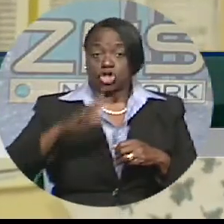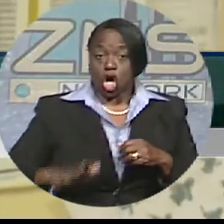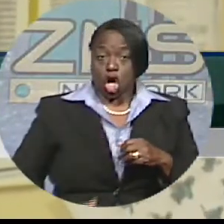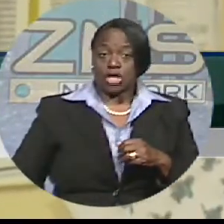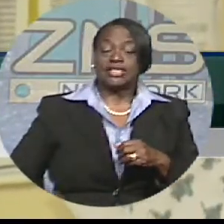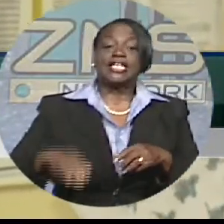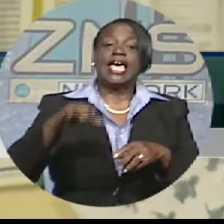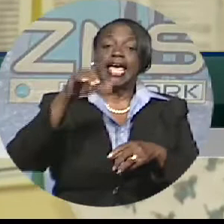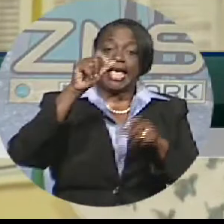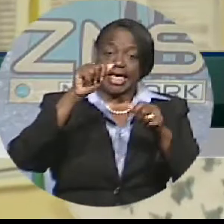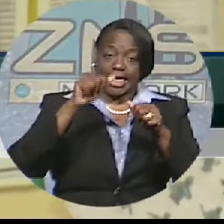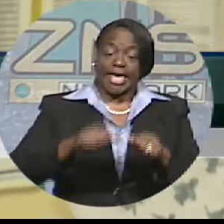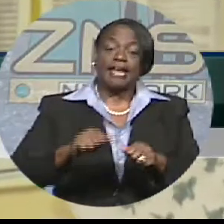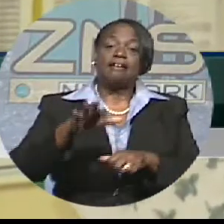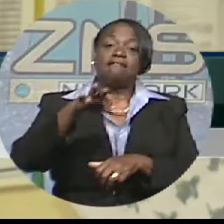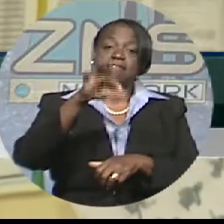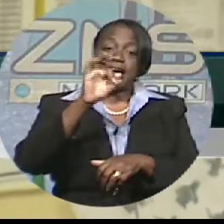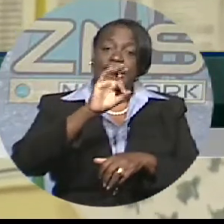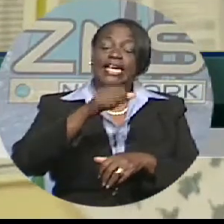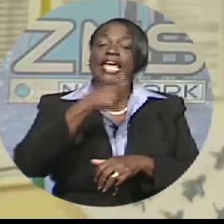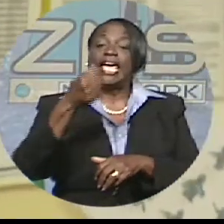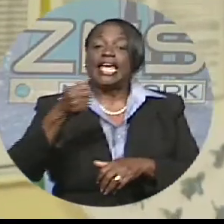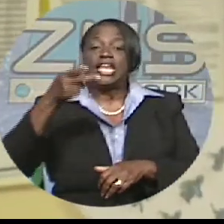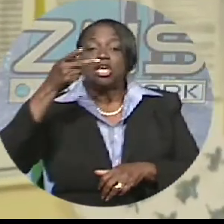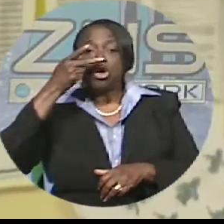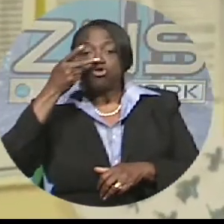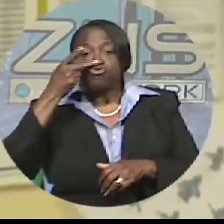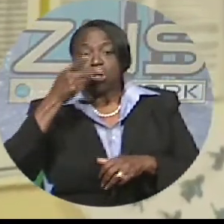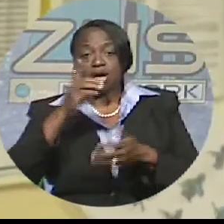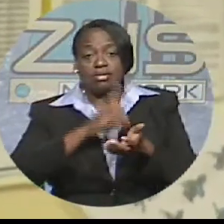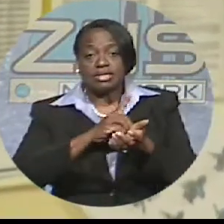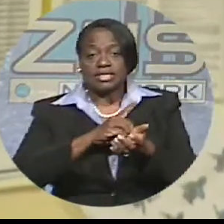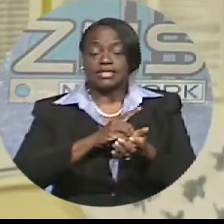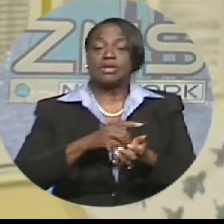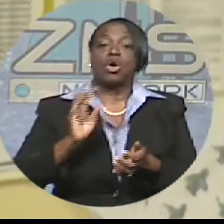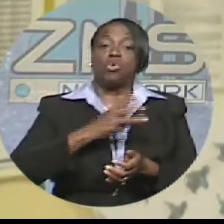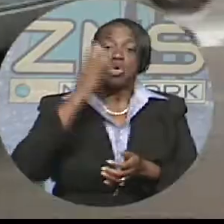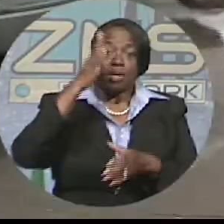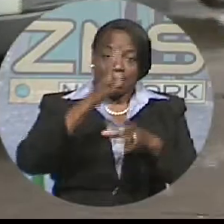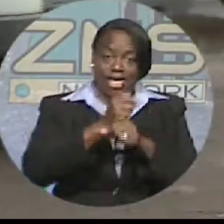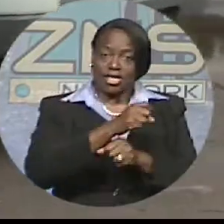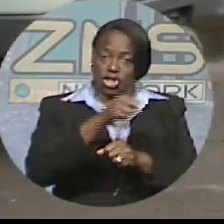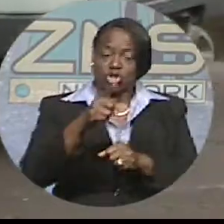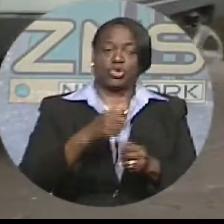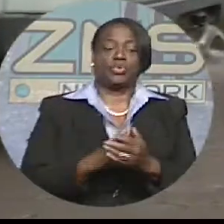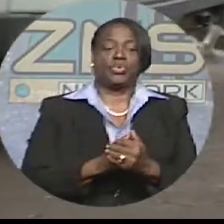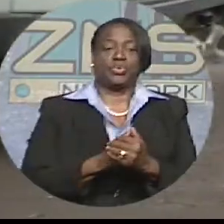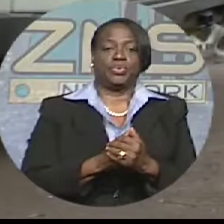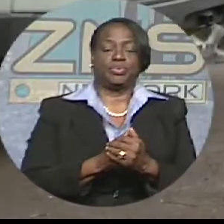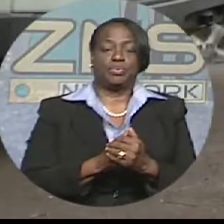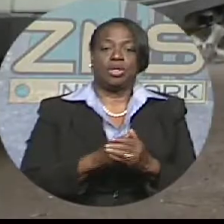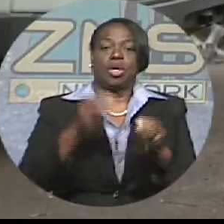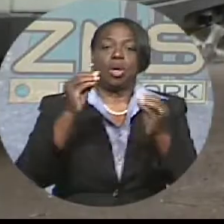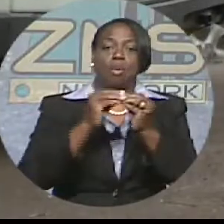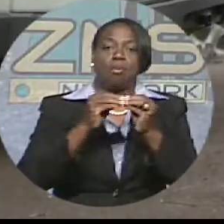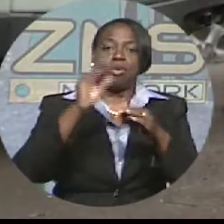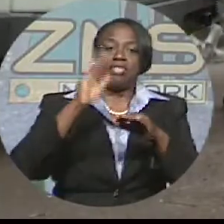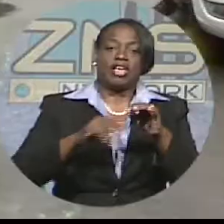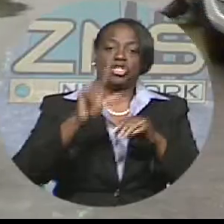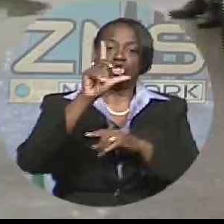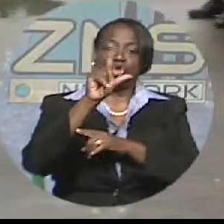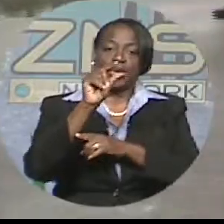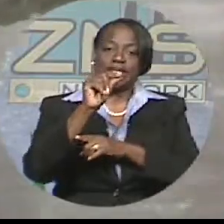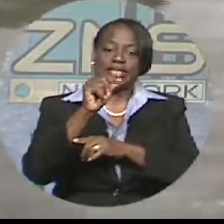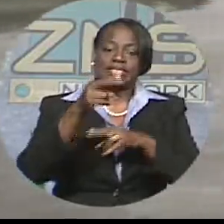and to the would-be drug runners, we're coming to get you. More than 20,000 pounds of drugs have